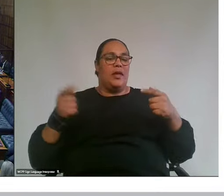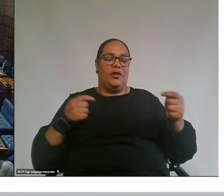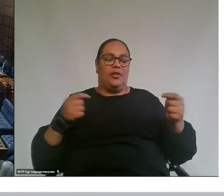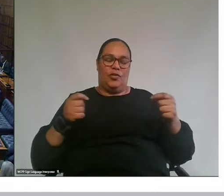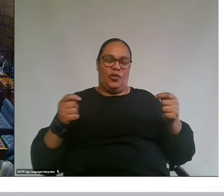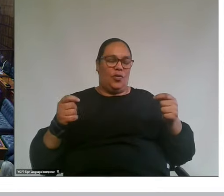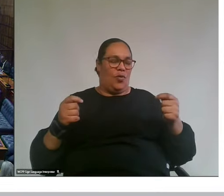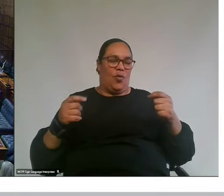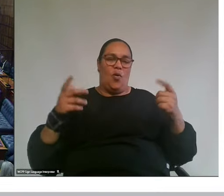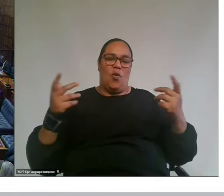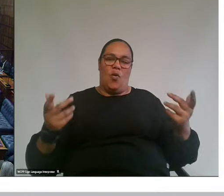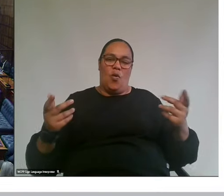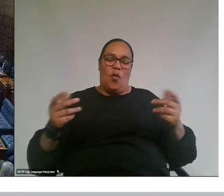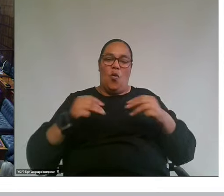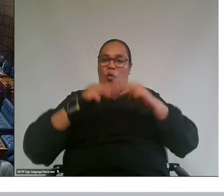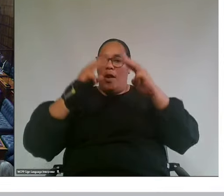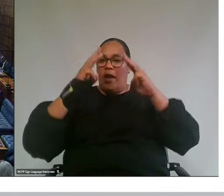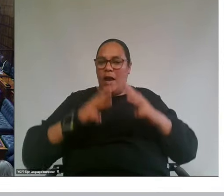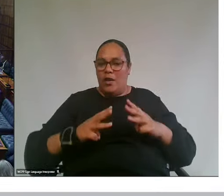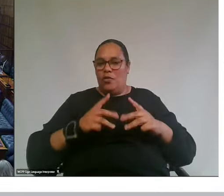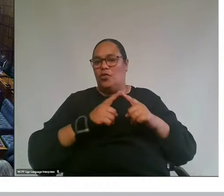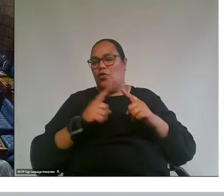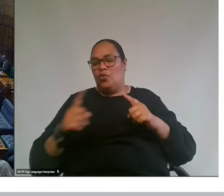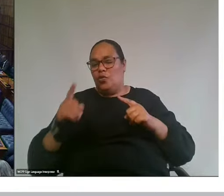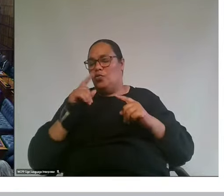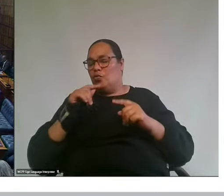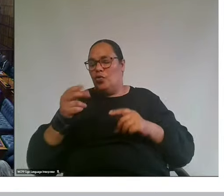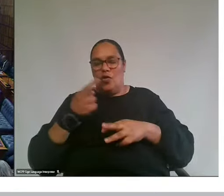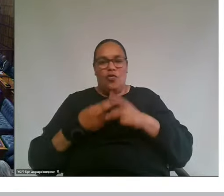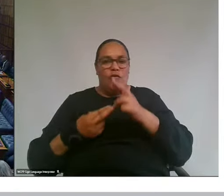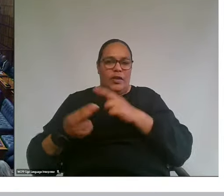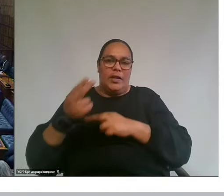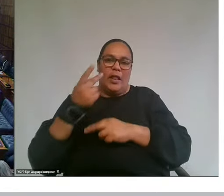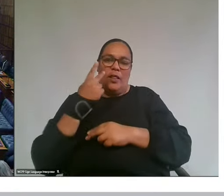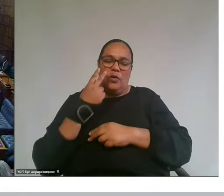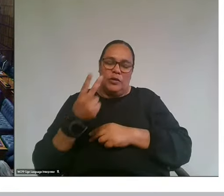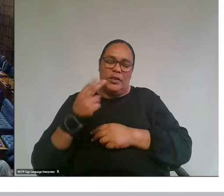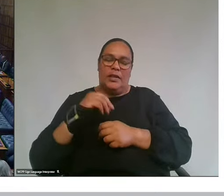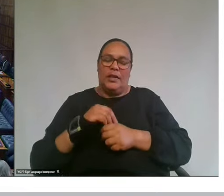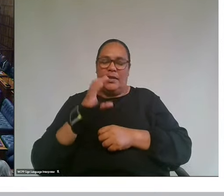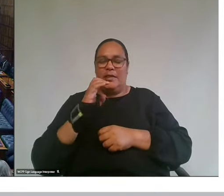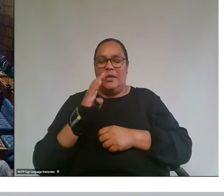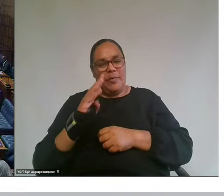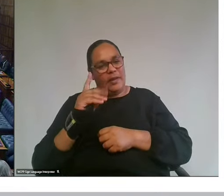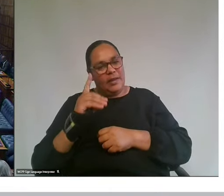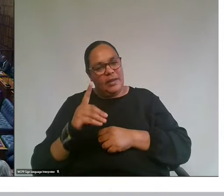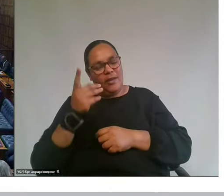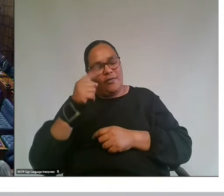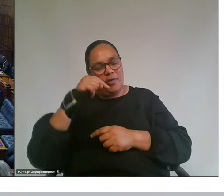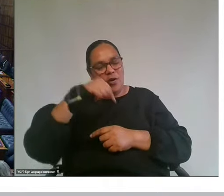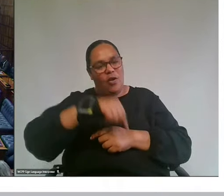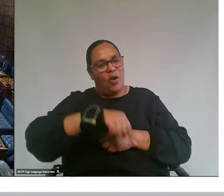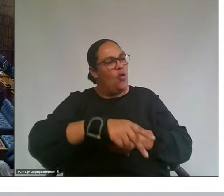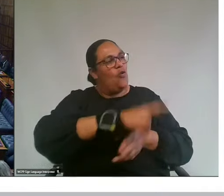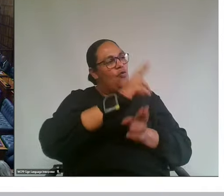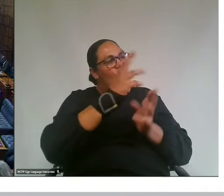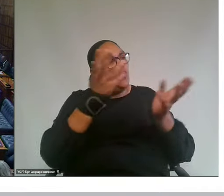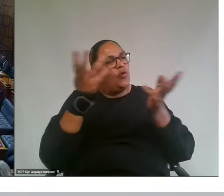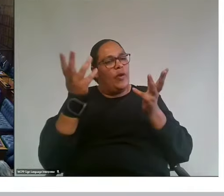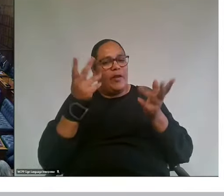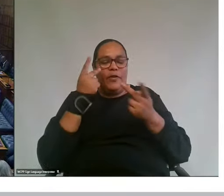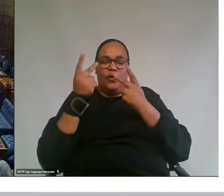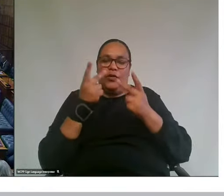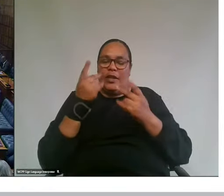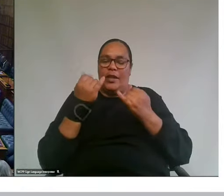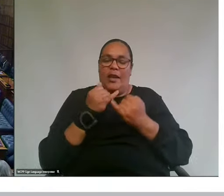right or or the or the warehousing right down to the actual retail you see it in the in the in the CBD if you go down any of these roads here you'll see